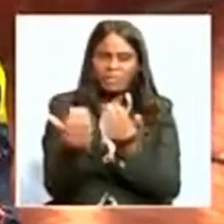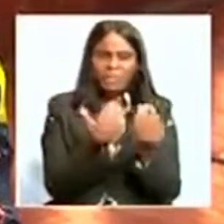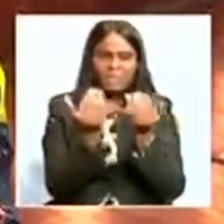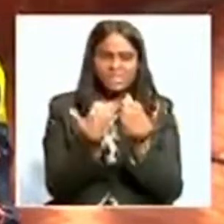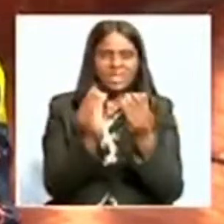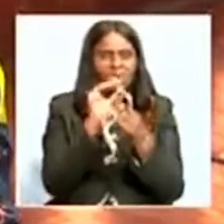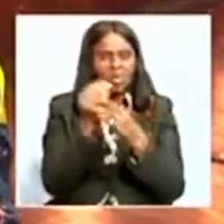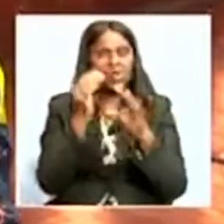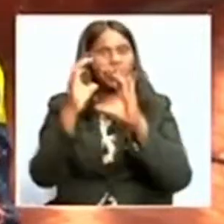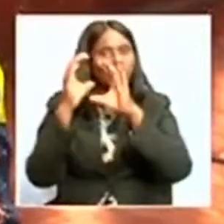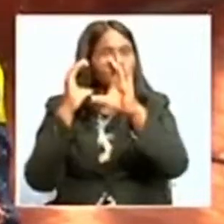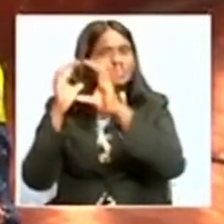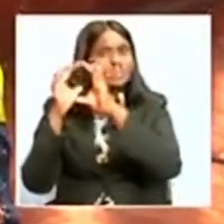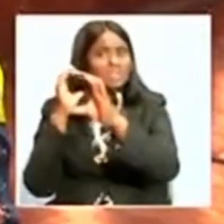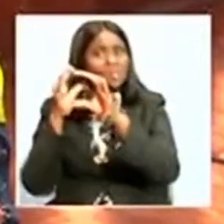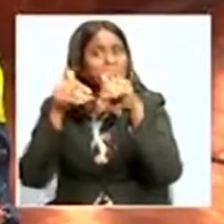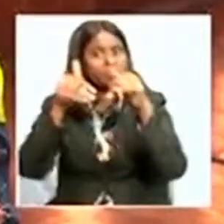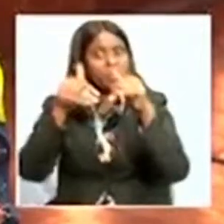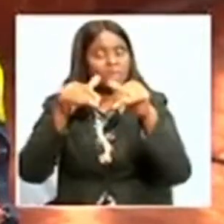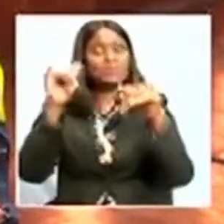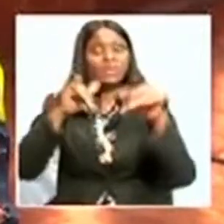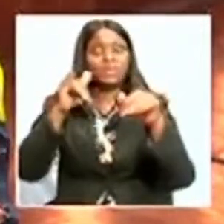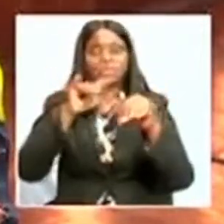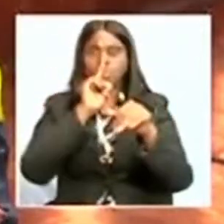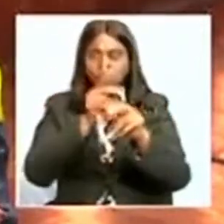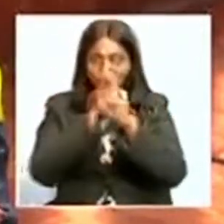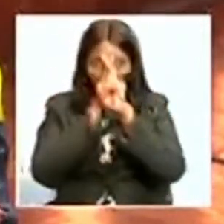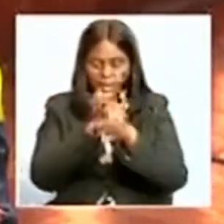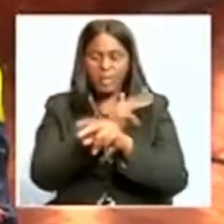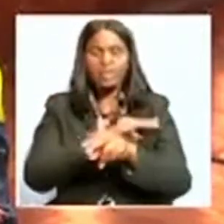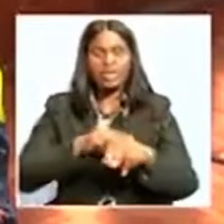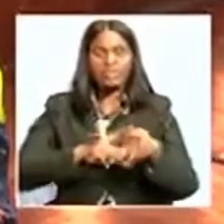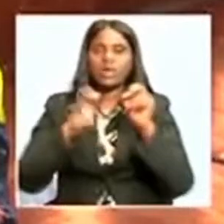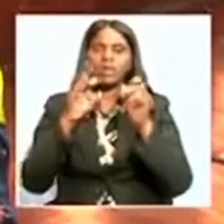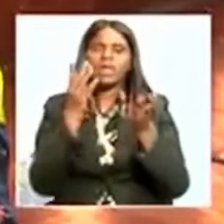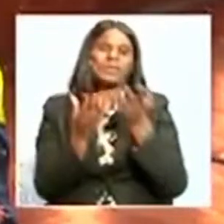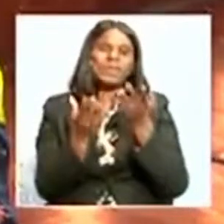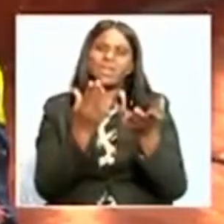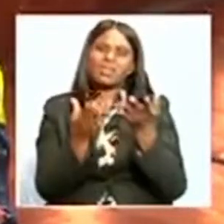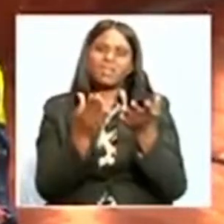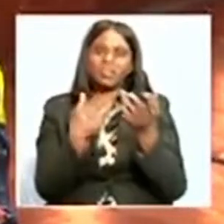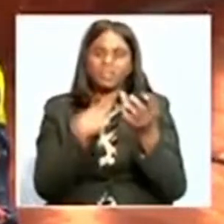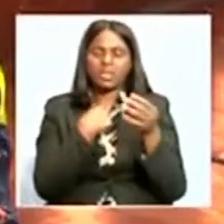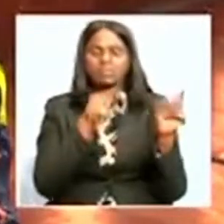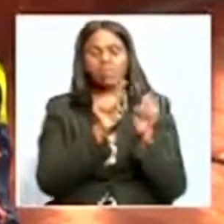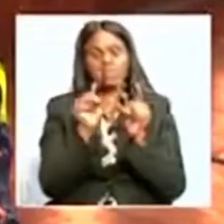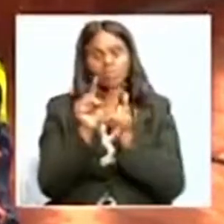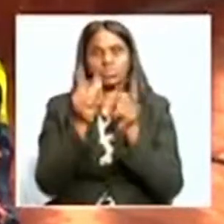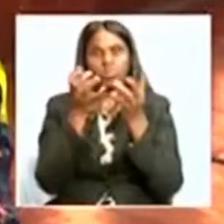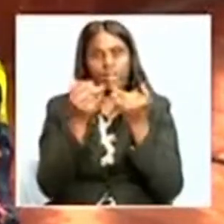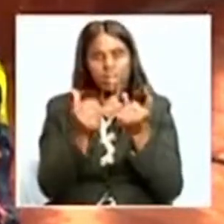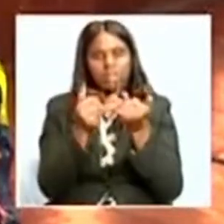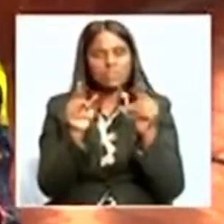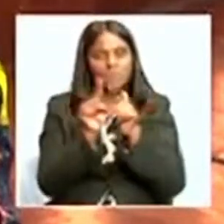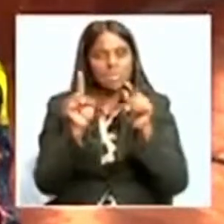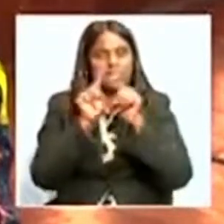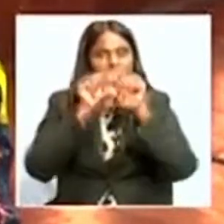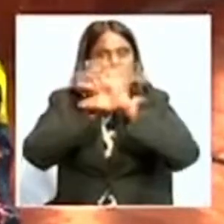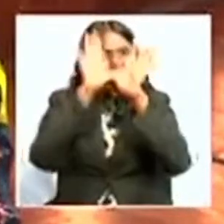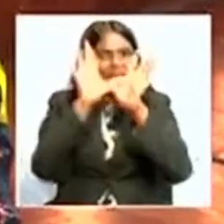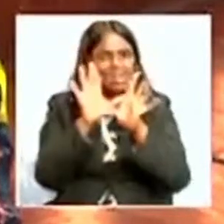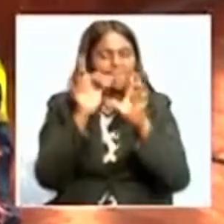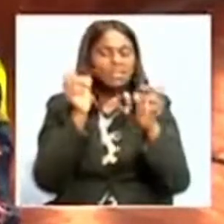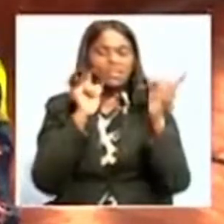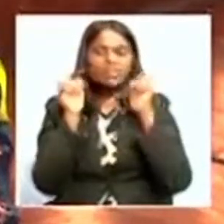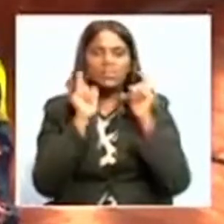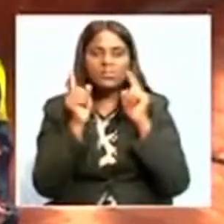and buses? Yes, Honorable Member. Okay. Maybe I also want to get maybe a small